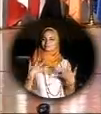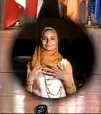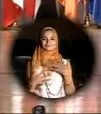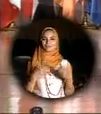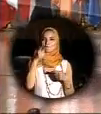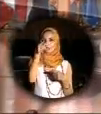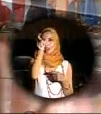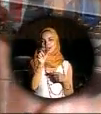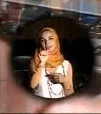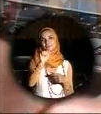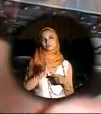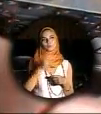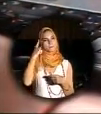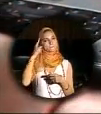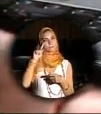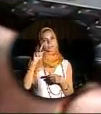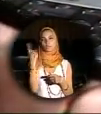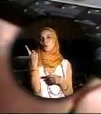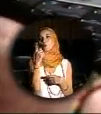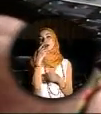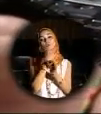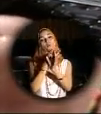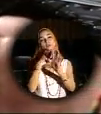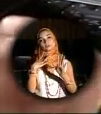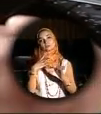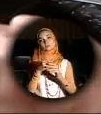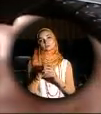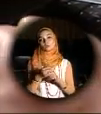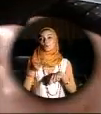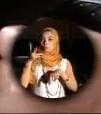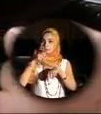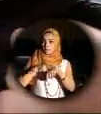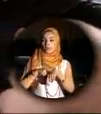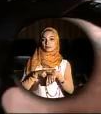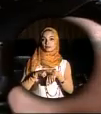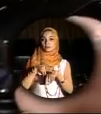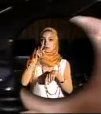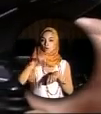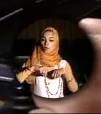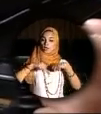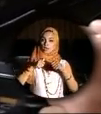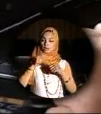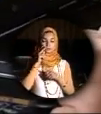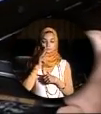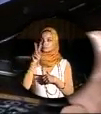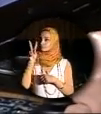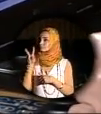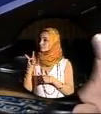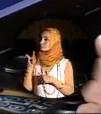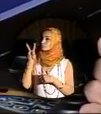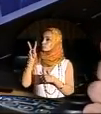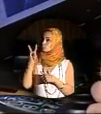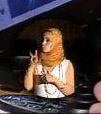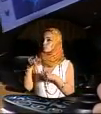That's the photo album application, so you can store the picture from the daughter, the vacation he went, and make slide presentation as